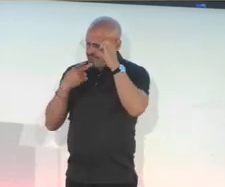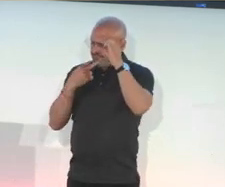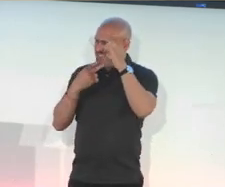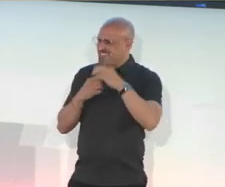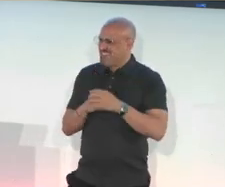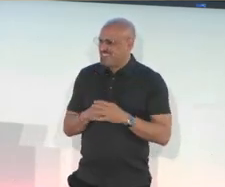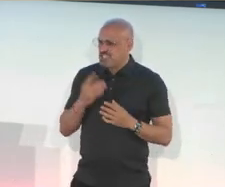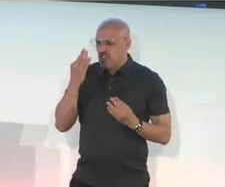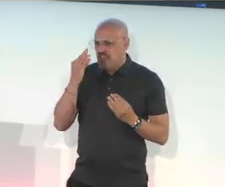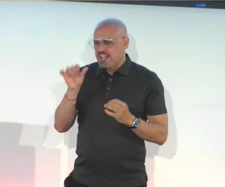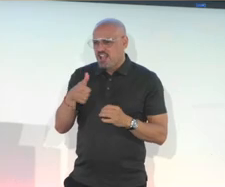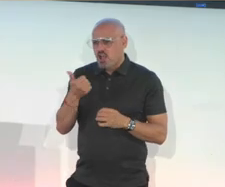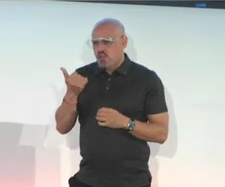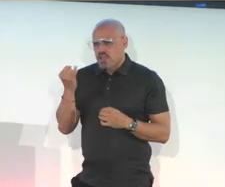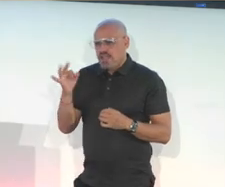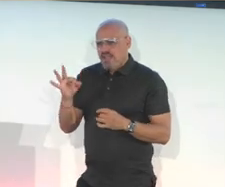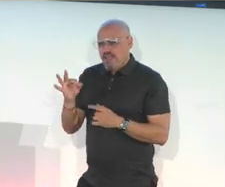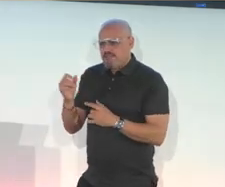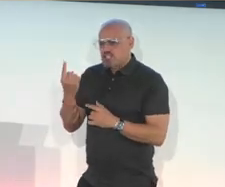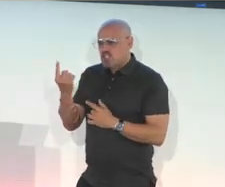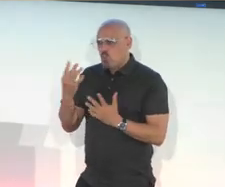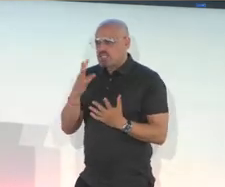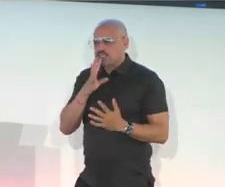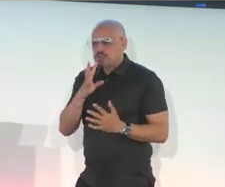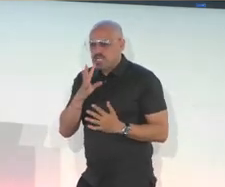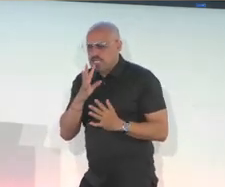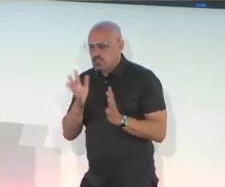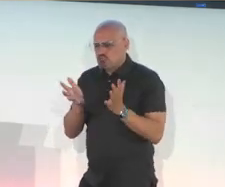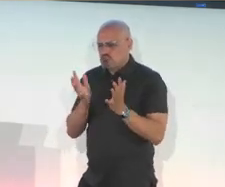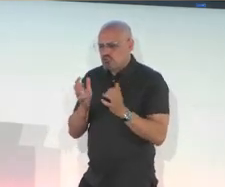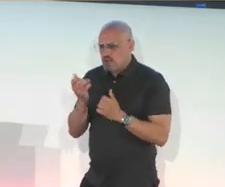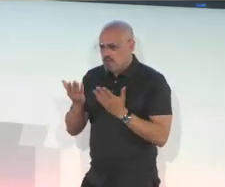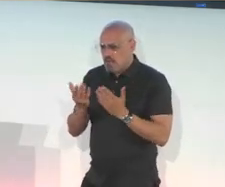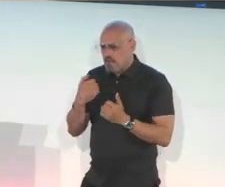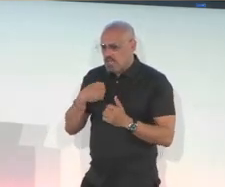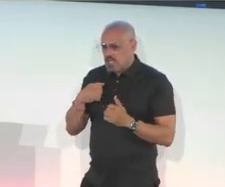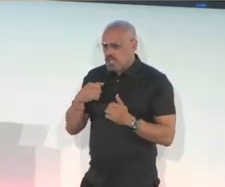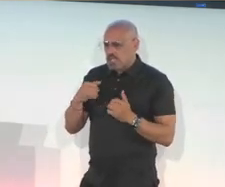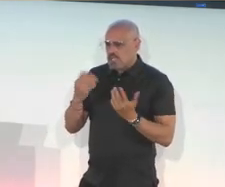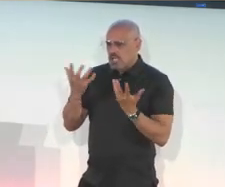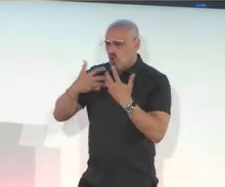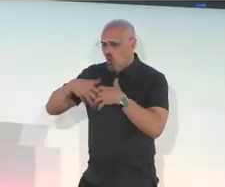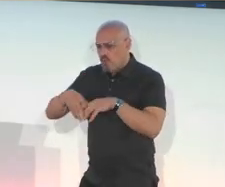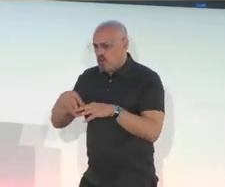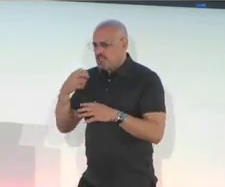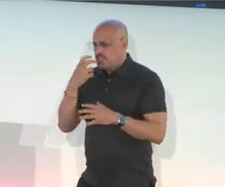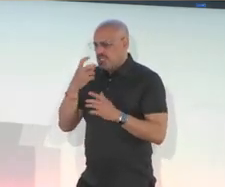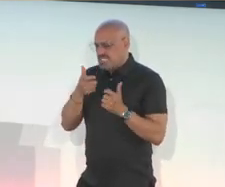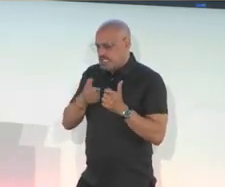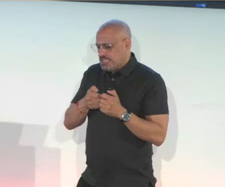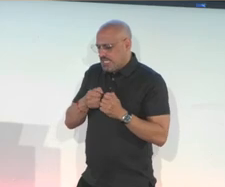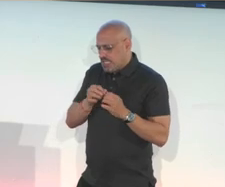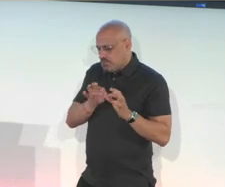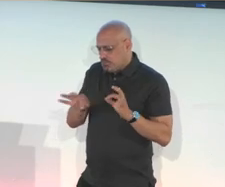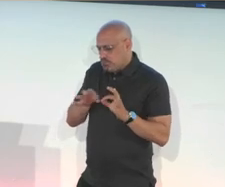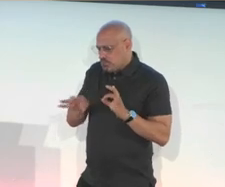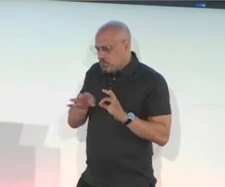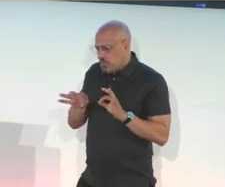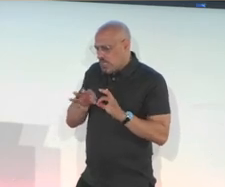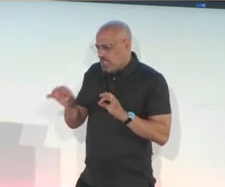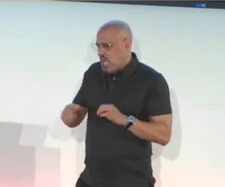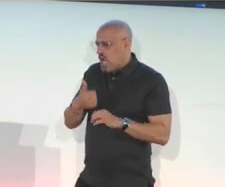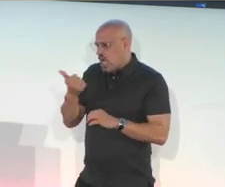like if someone is speaking, you could maybe also incorporate like speech to text mm-hmm. as